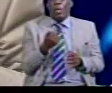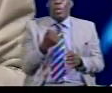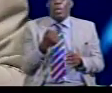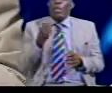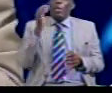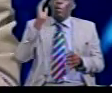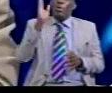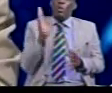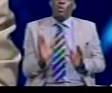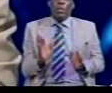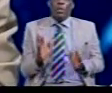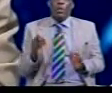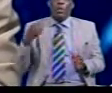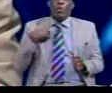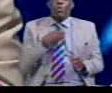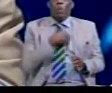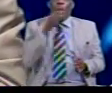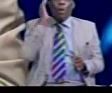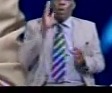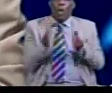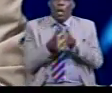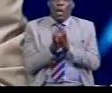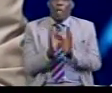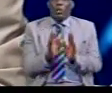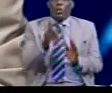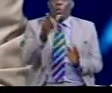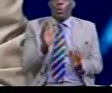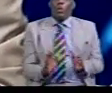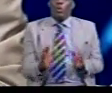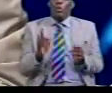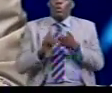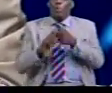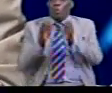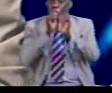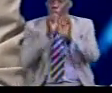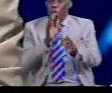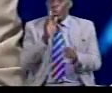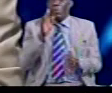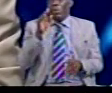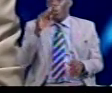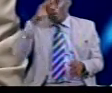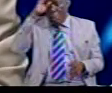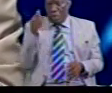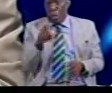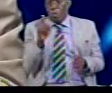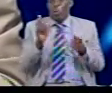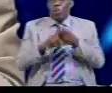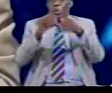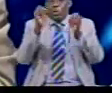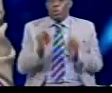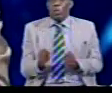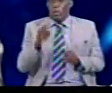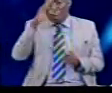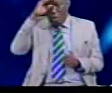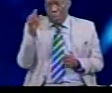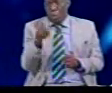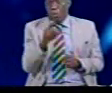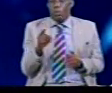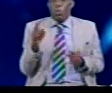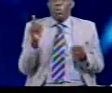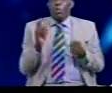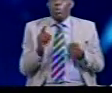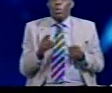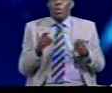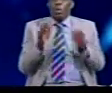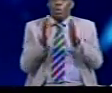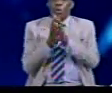ask God de les bénir. To bless them. De les soutenir. To strengthen them. De les qualifier. To qualify them. Prions le Seigneur. Pray unto